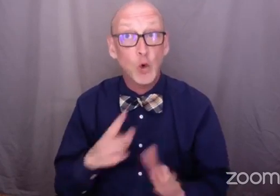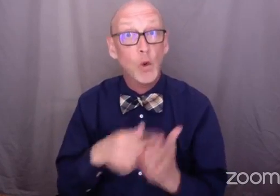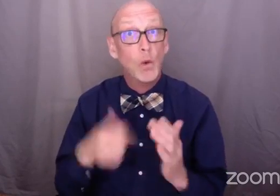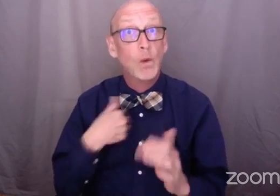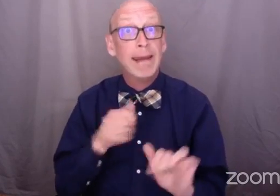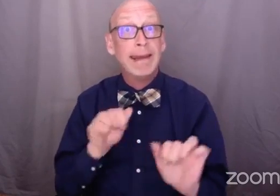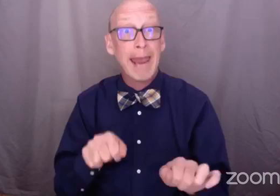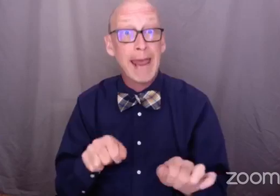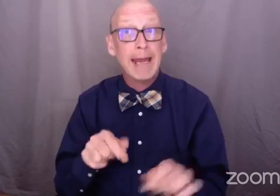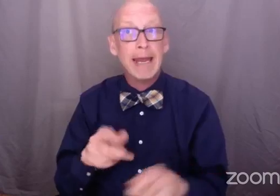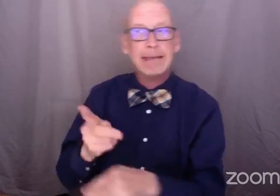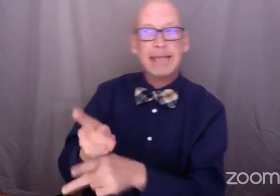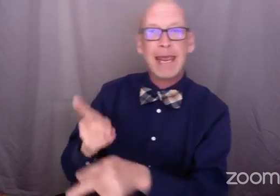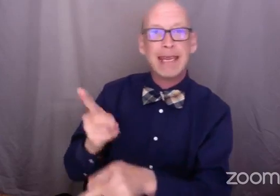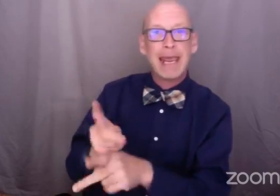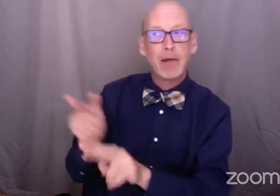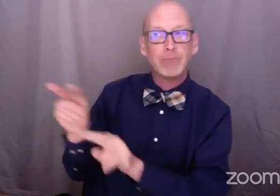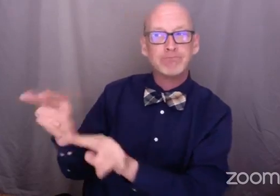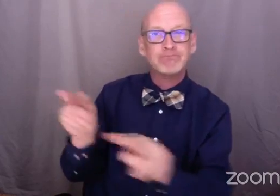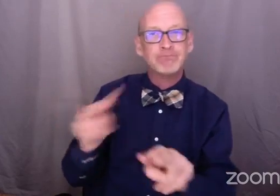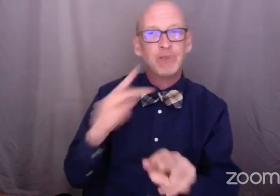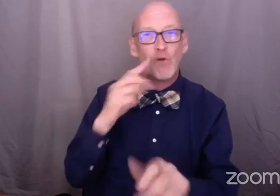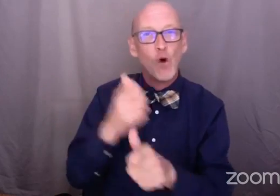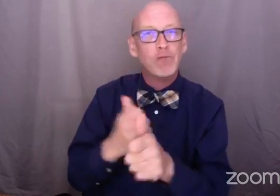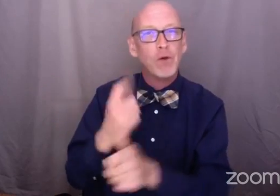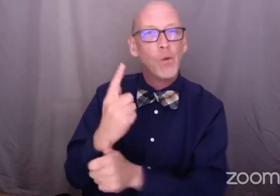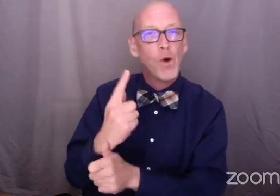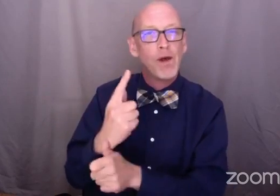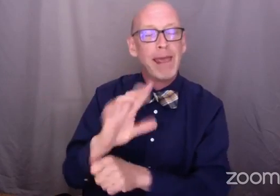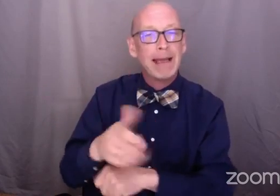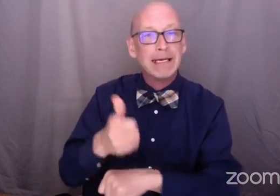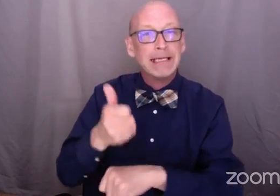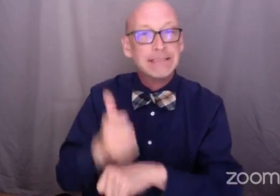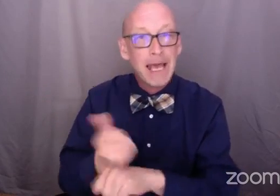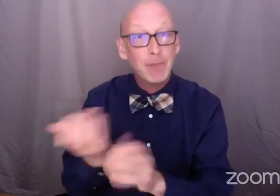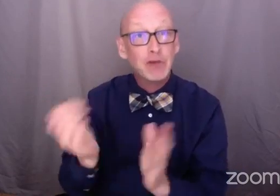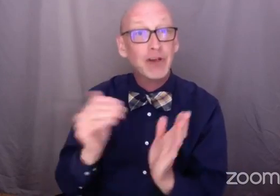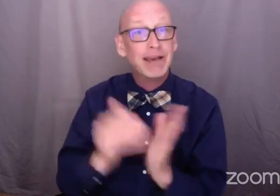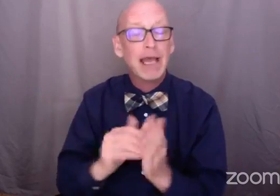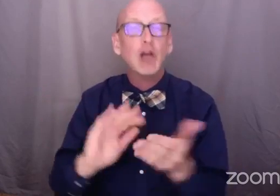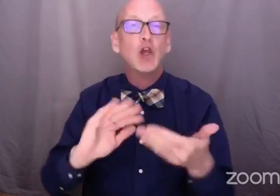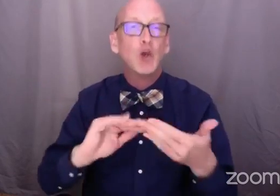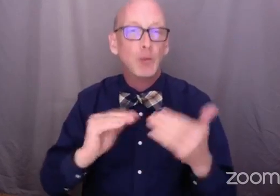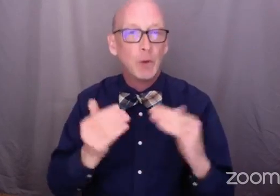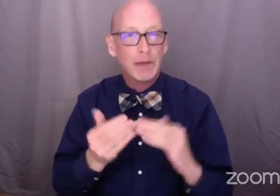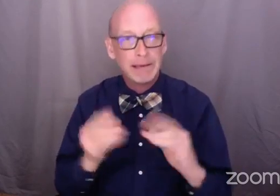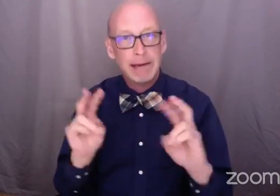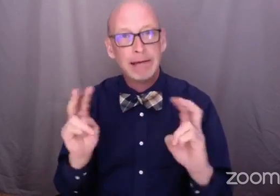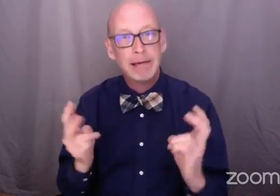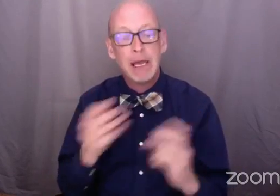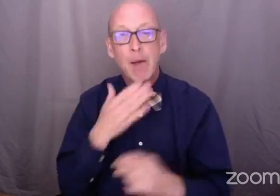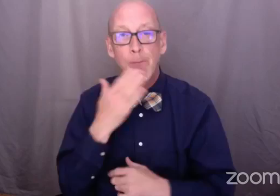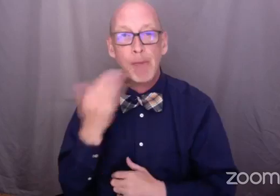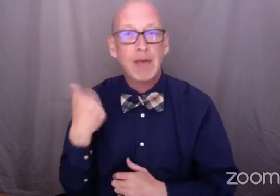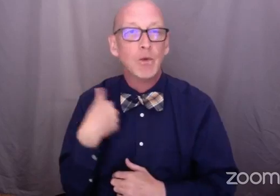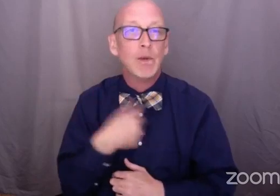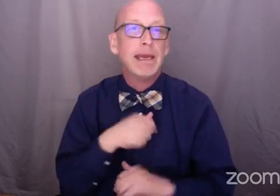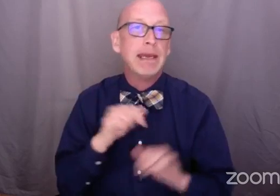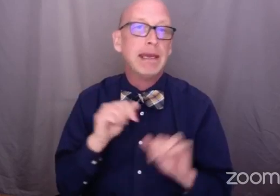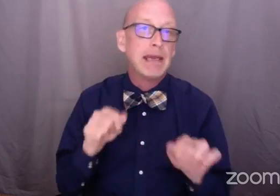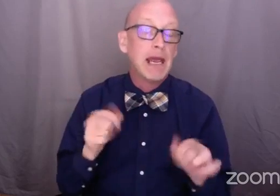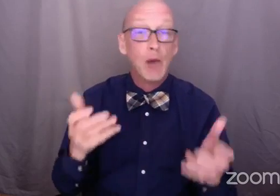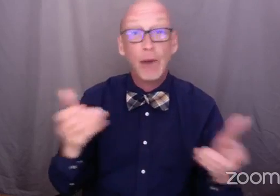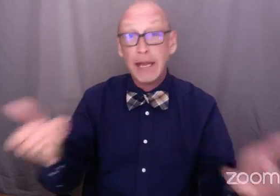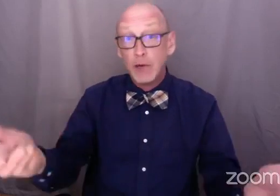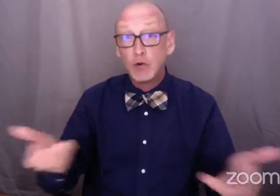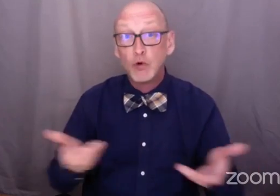a moment to look out for each other and reestablish community as best we can. So I want to introduce our guest for